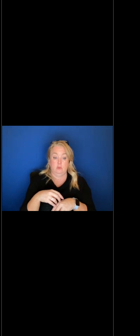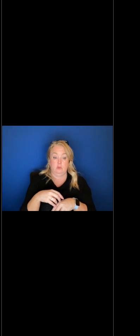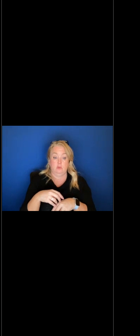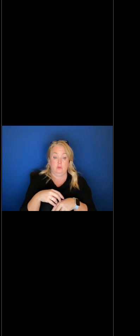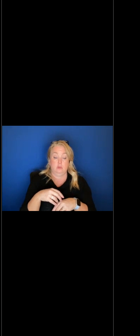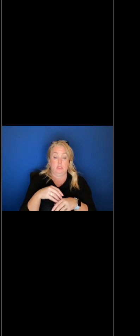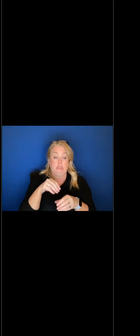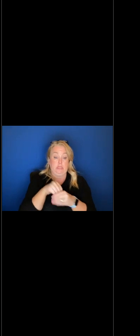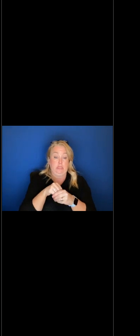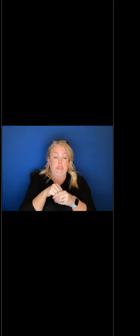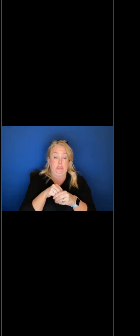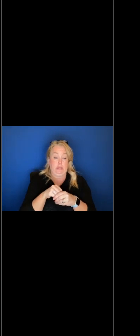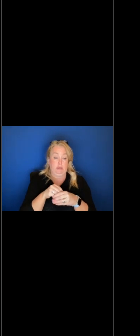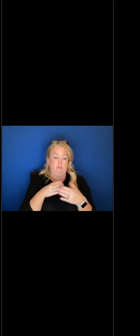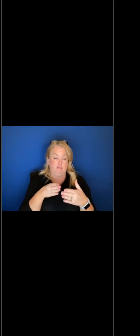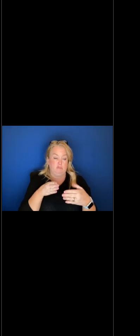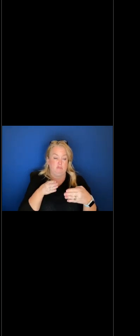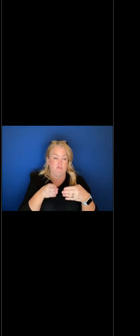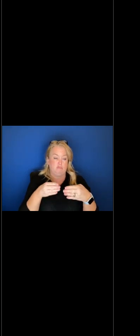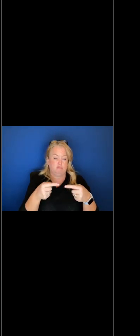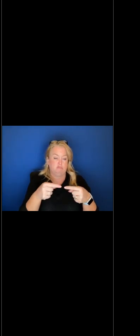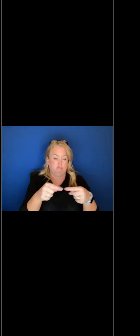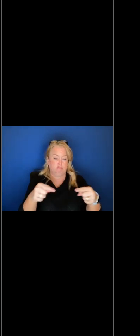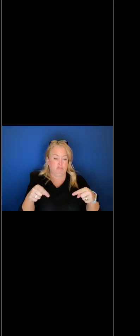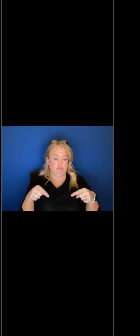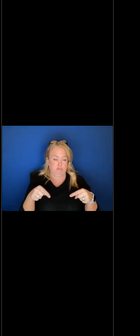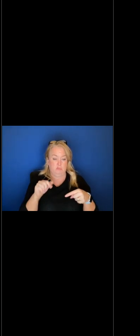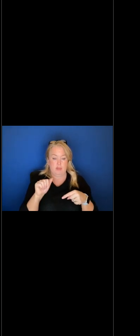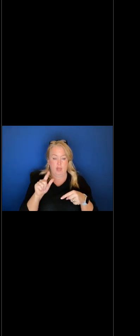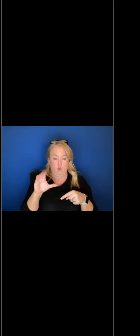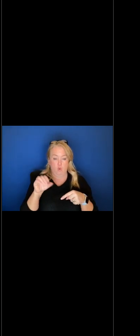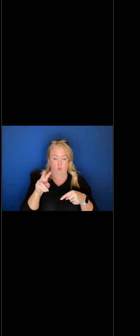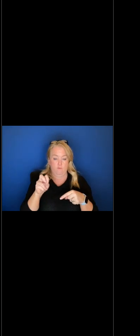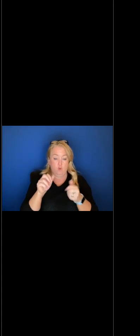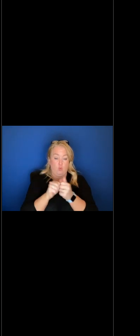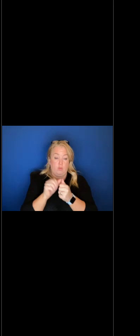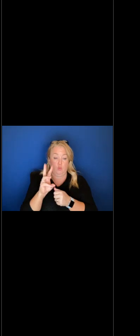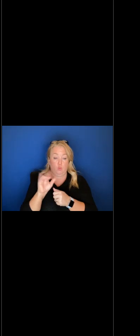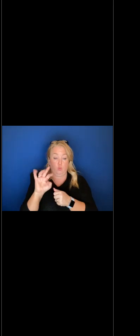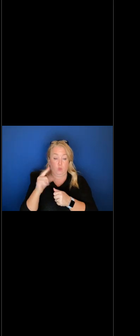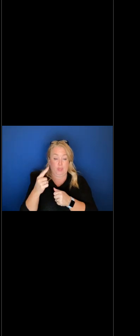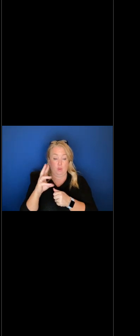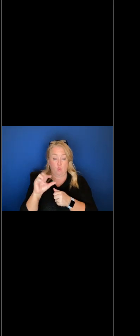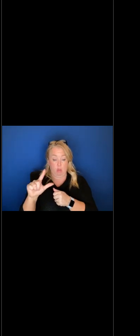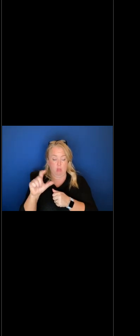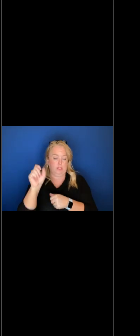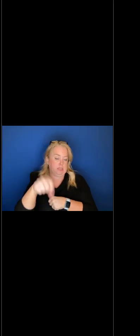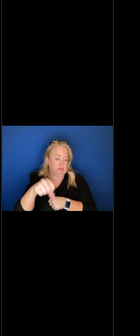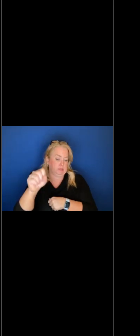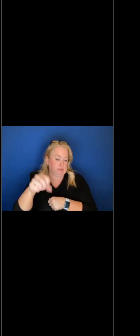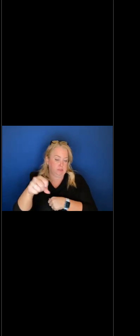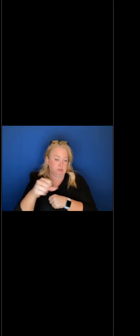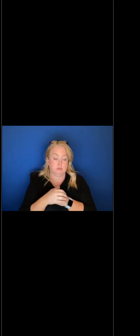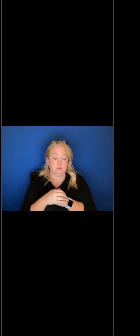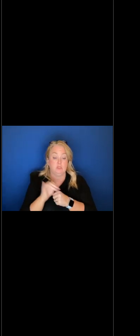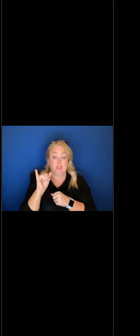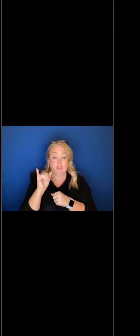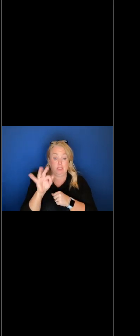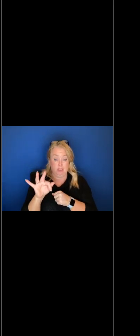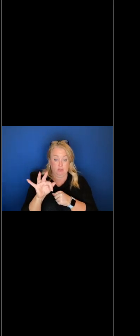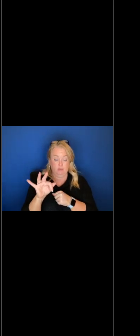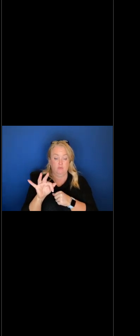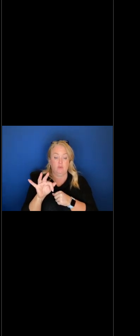be located in an alcove with a wing wall? Yes, as long